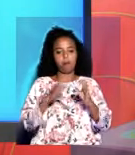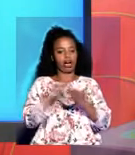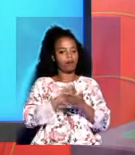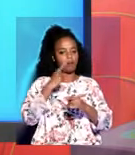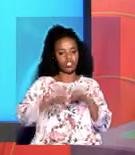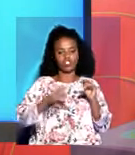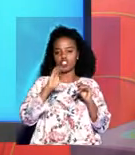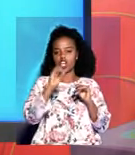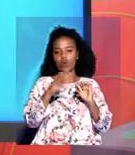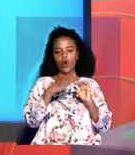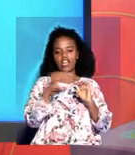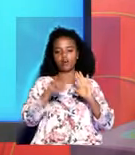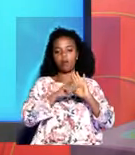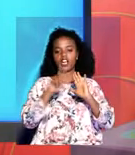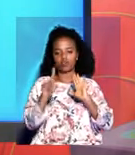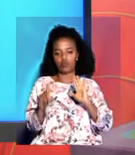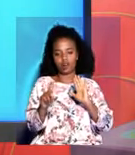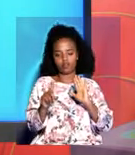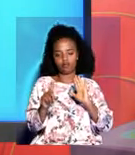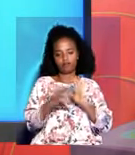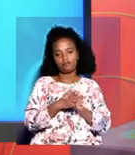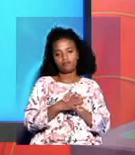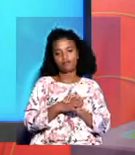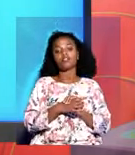1. Now let's solve.